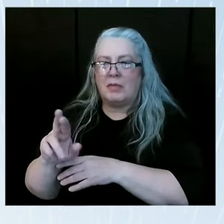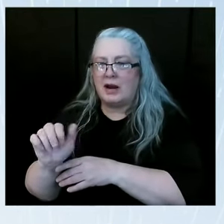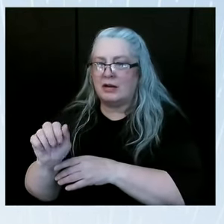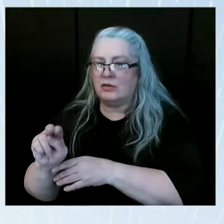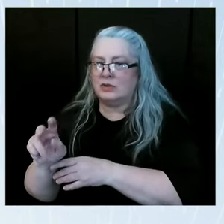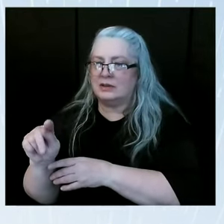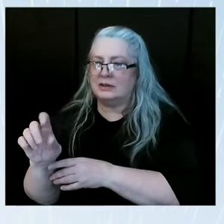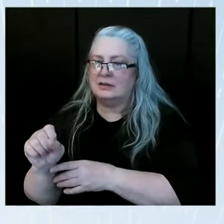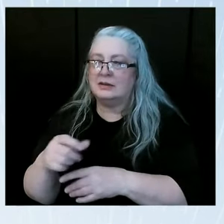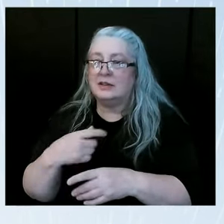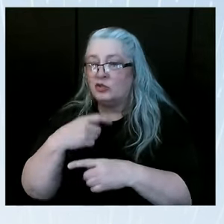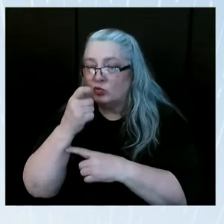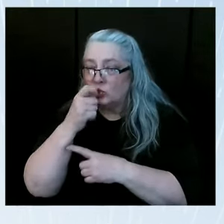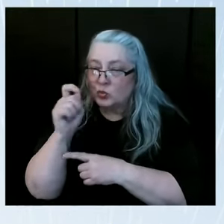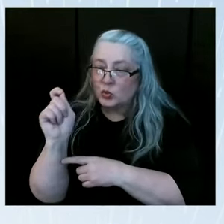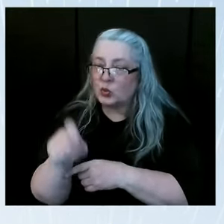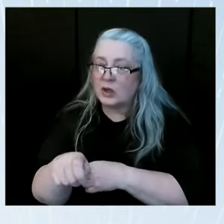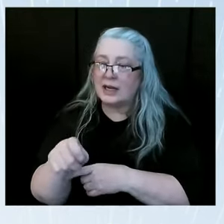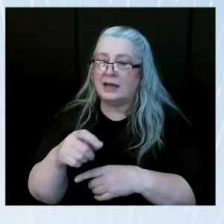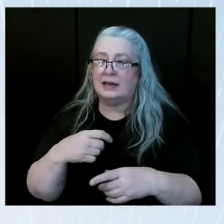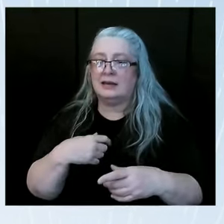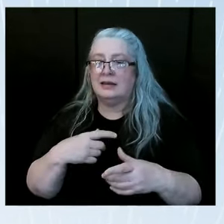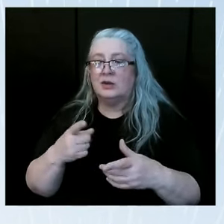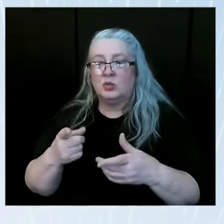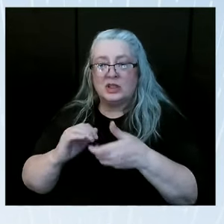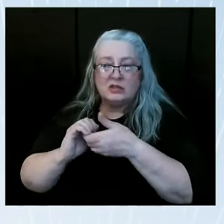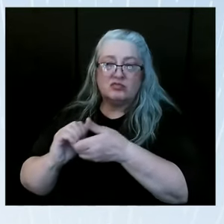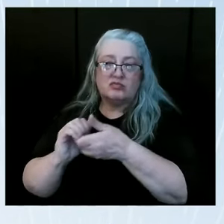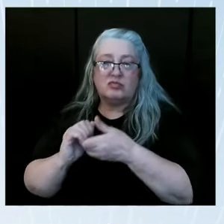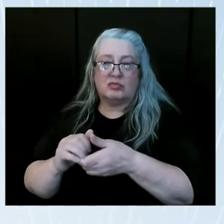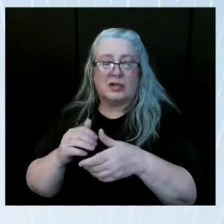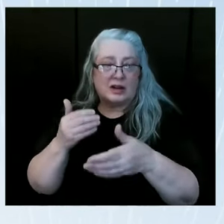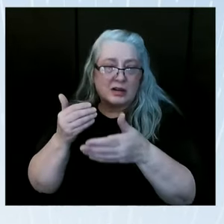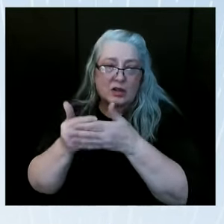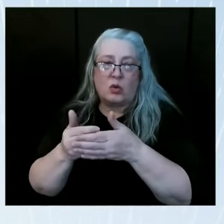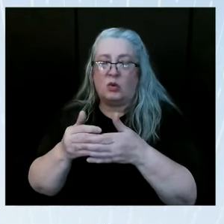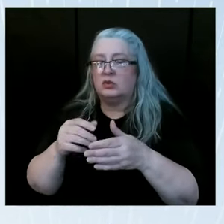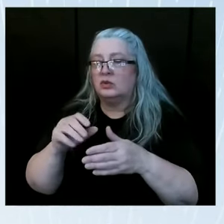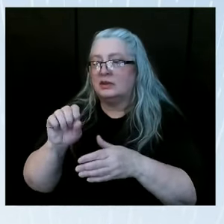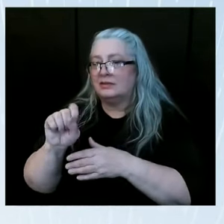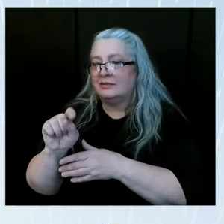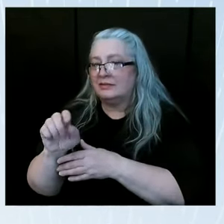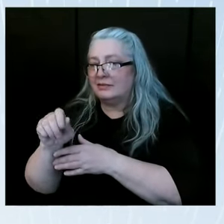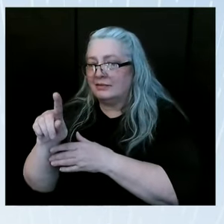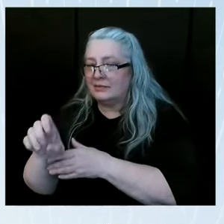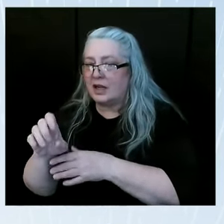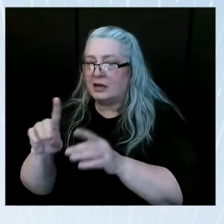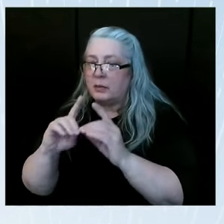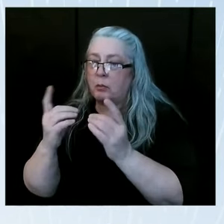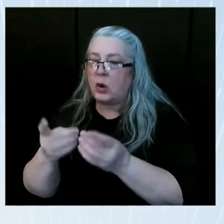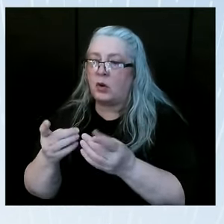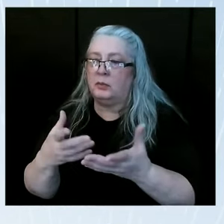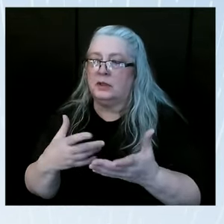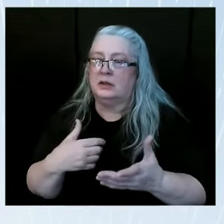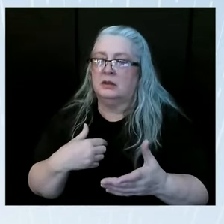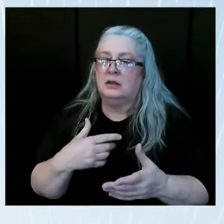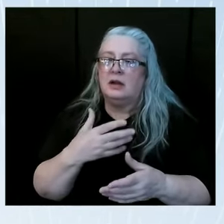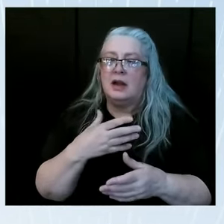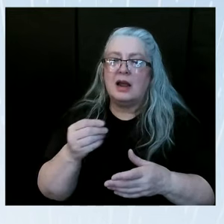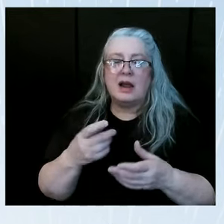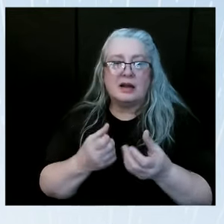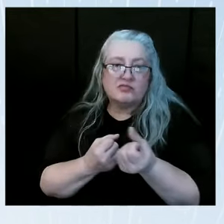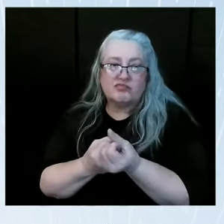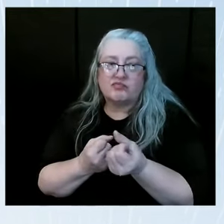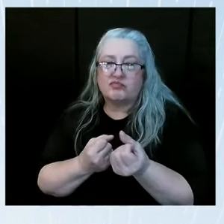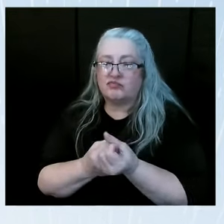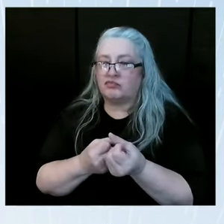that, and promoting trauma-infused counseling for survivors of trafficking. When